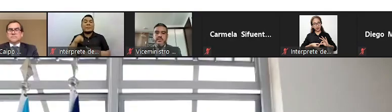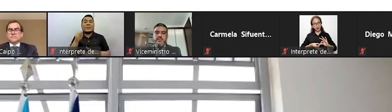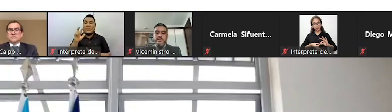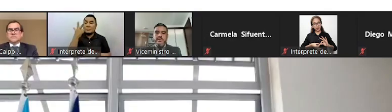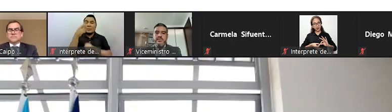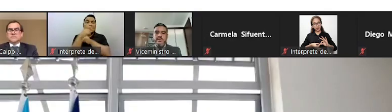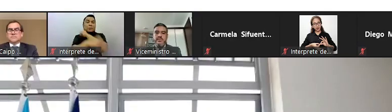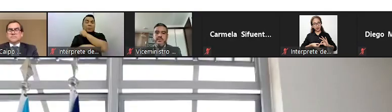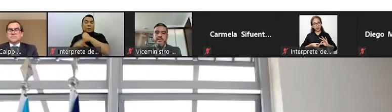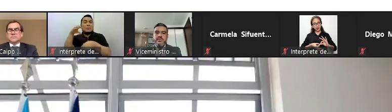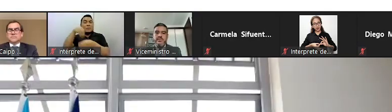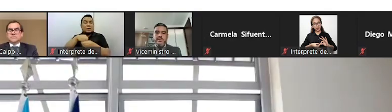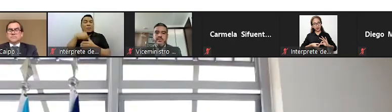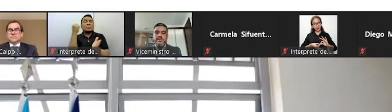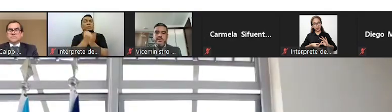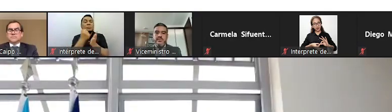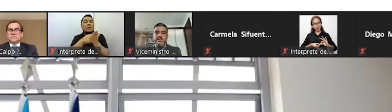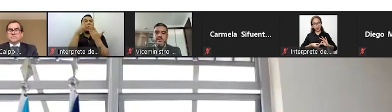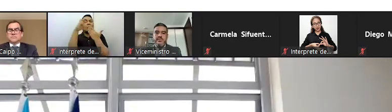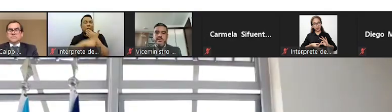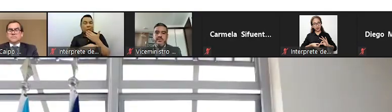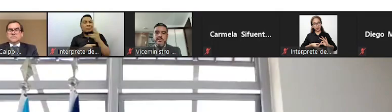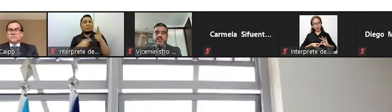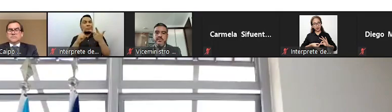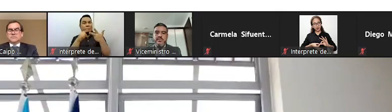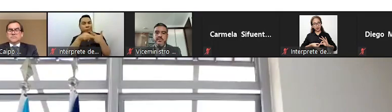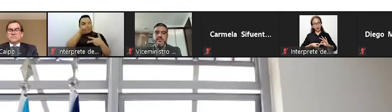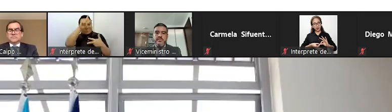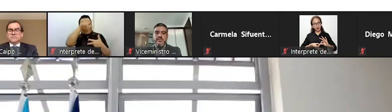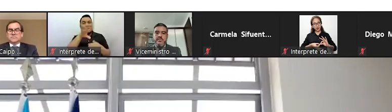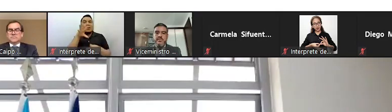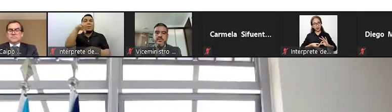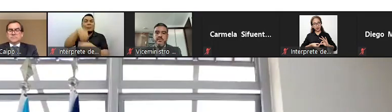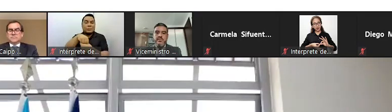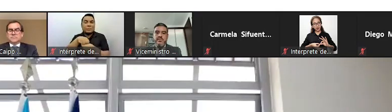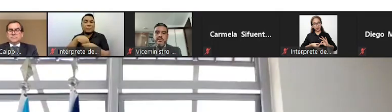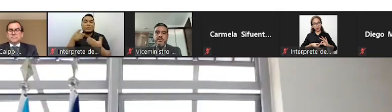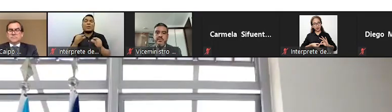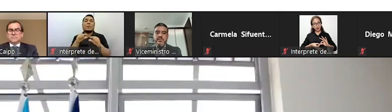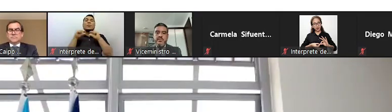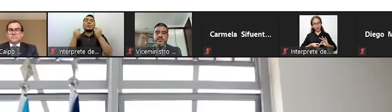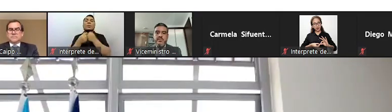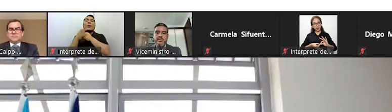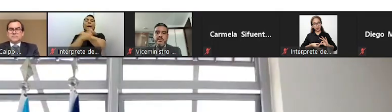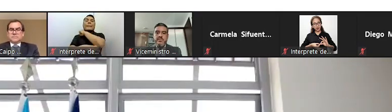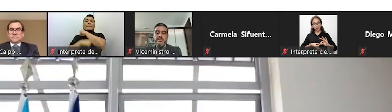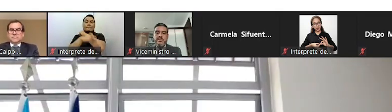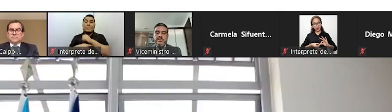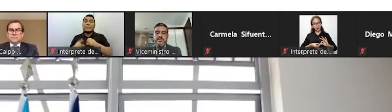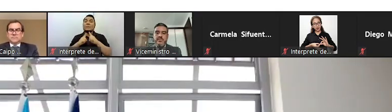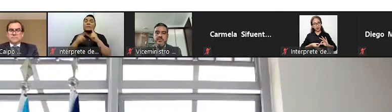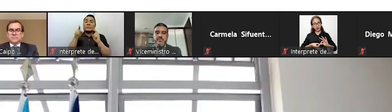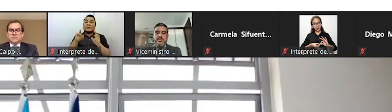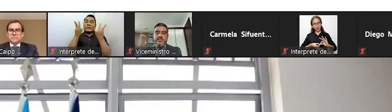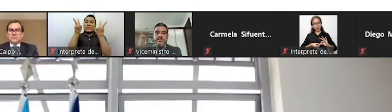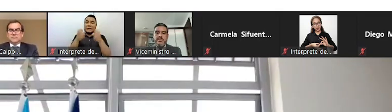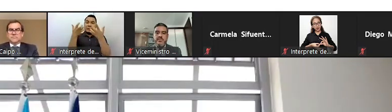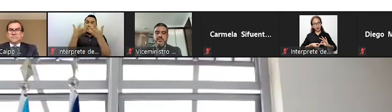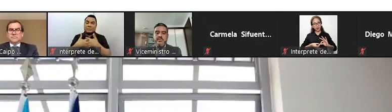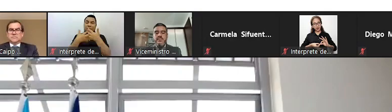union there's a third country in the region that publishes this type of plan and peru moves to a part of the